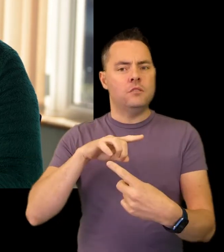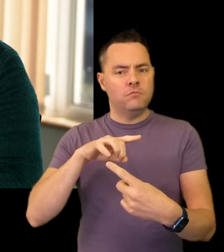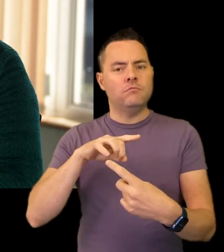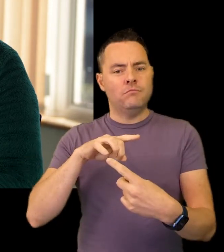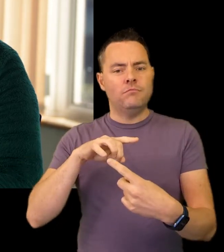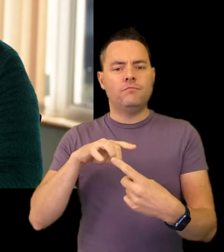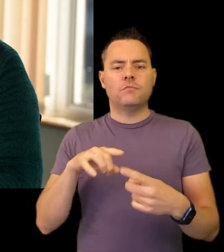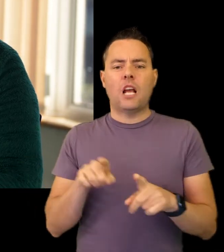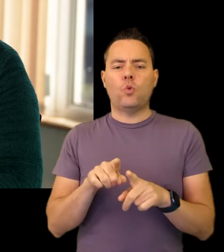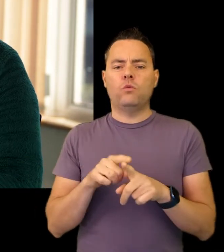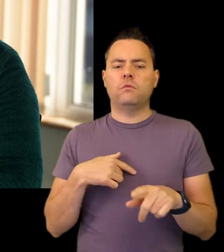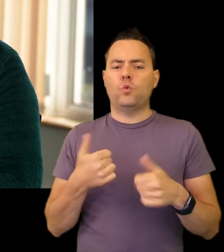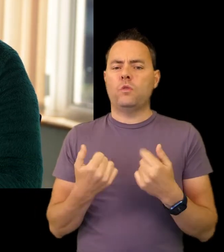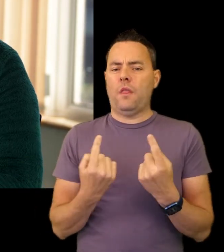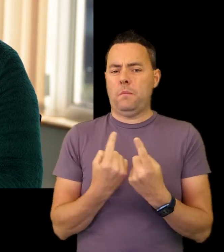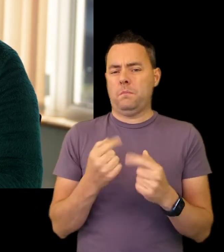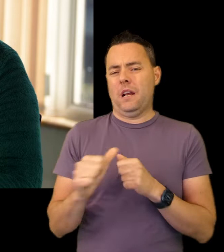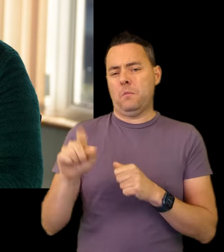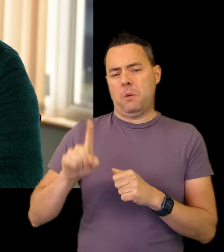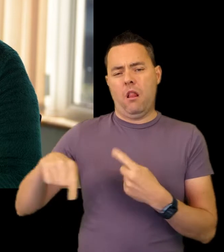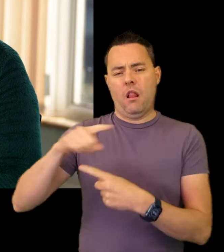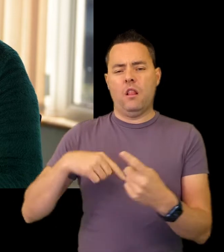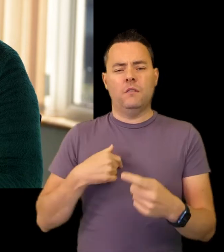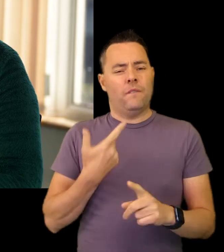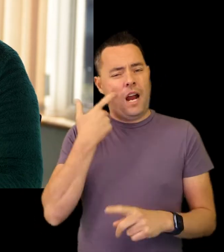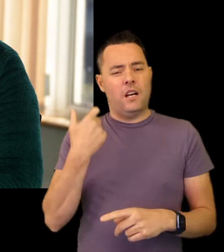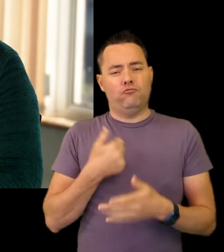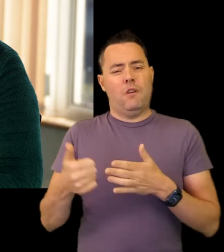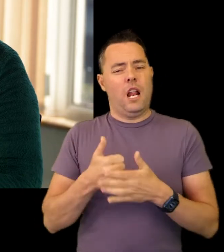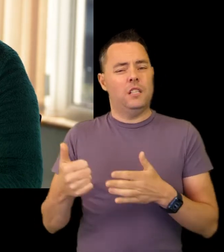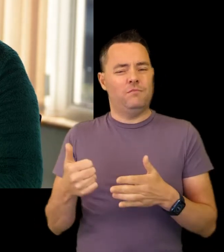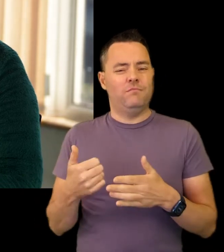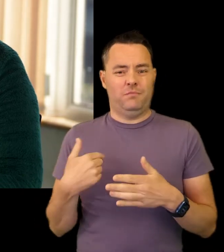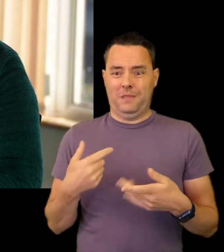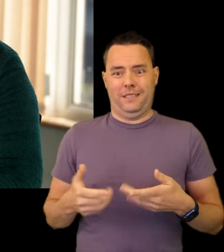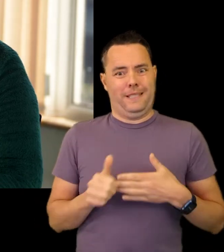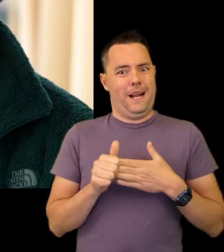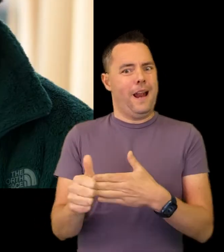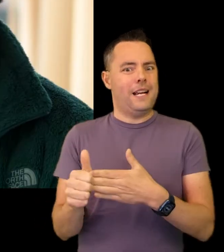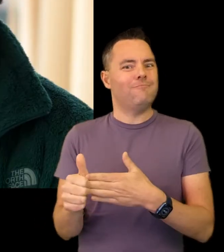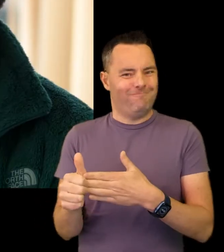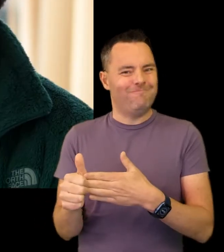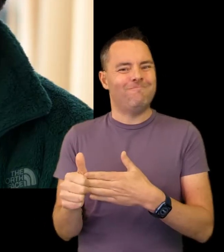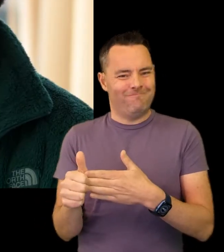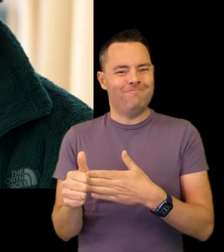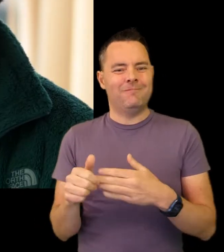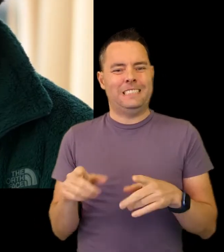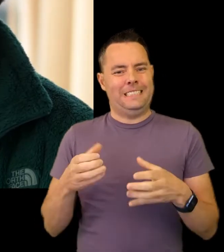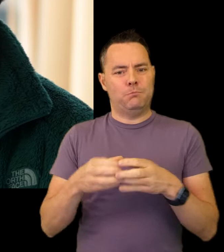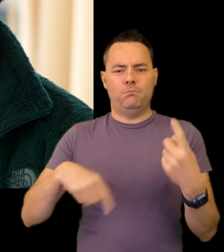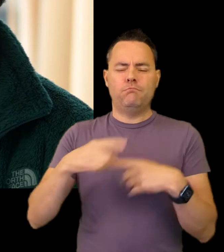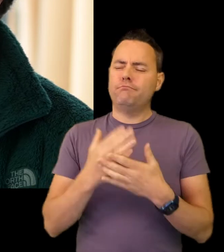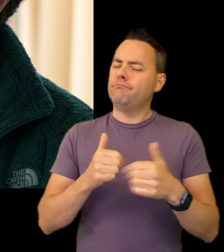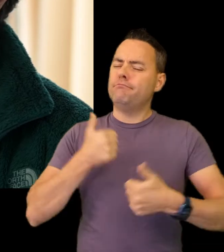people, and I'm good at getting the best from people. I find myself regularly